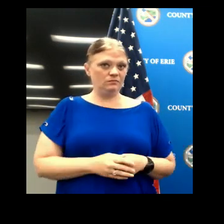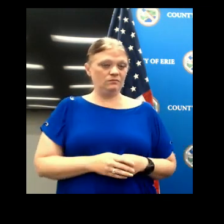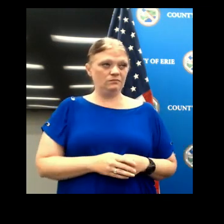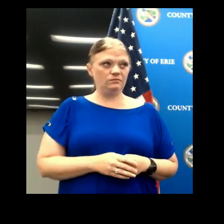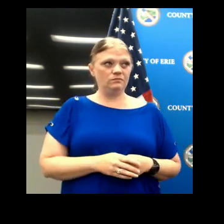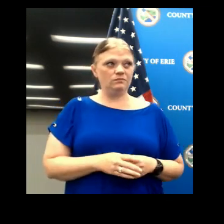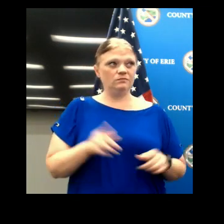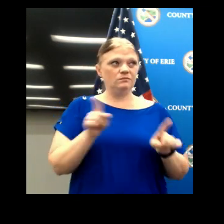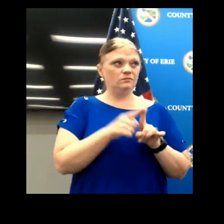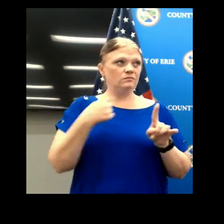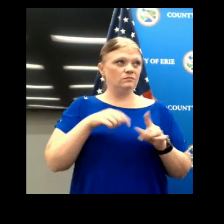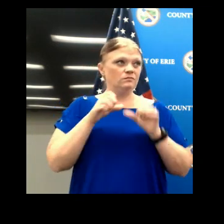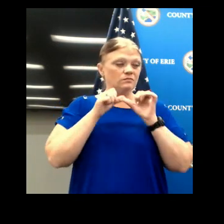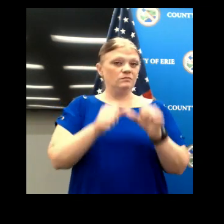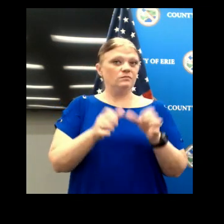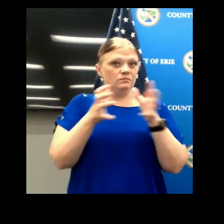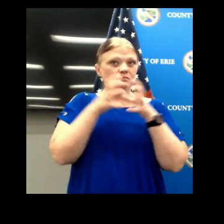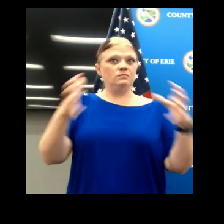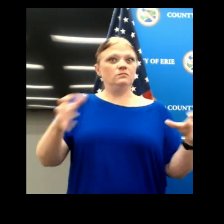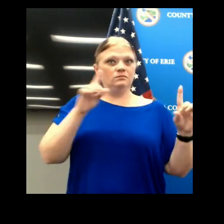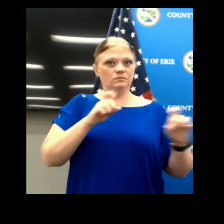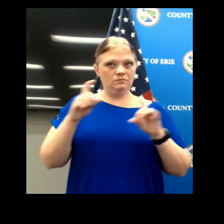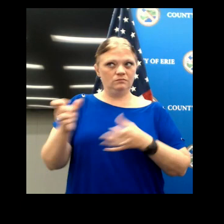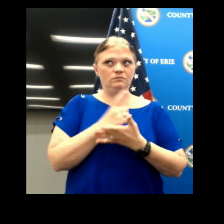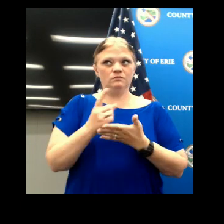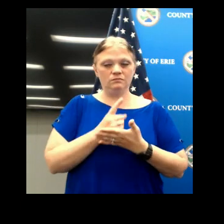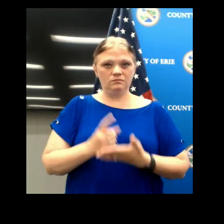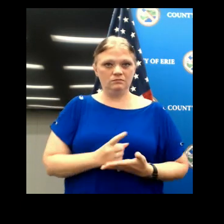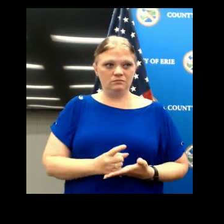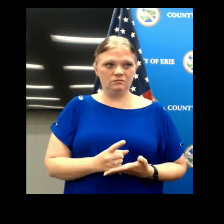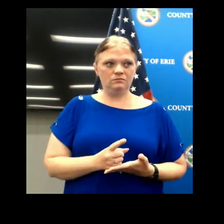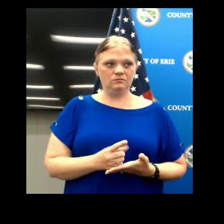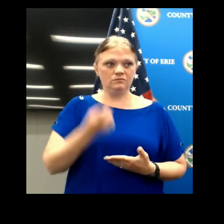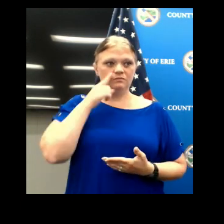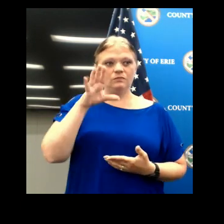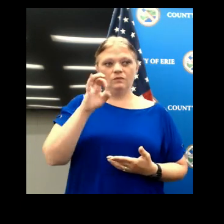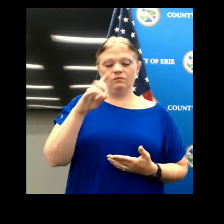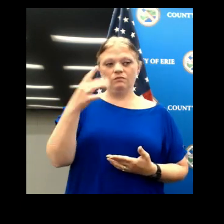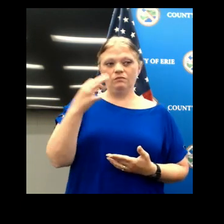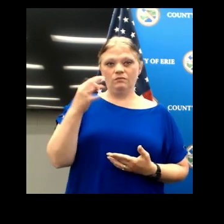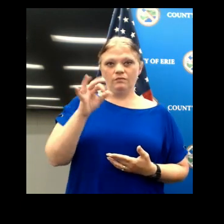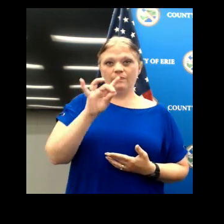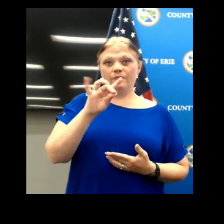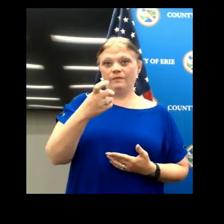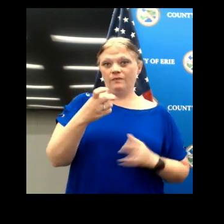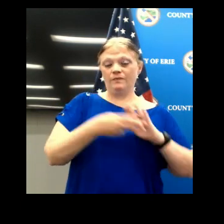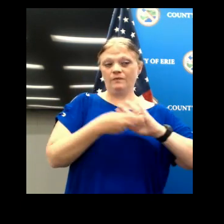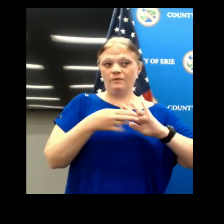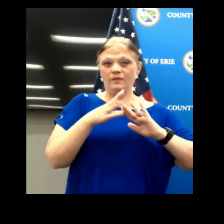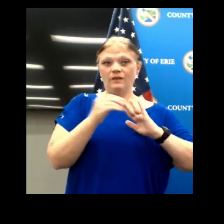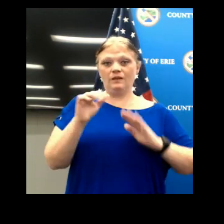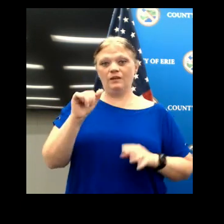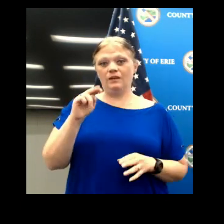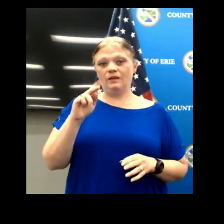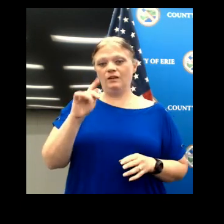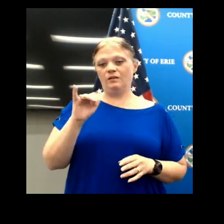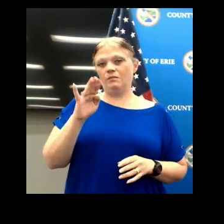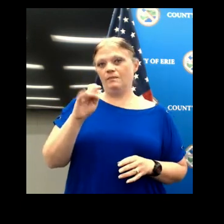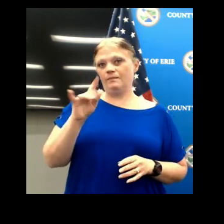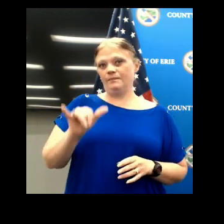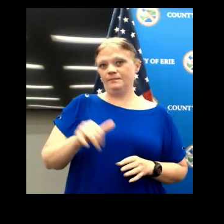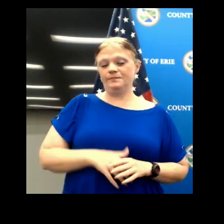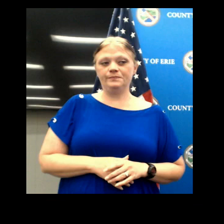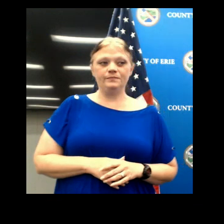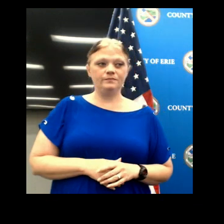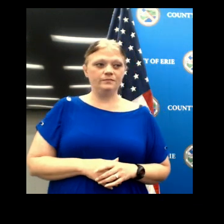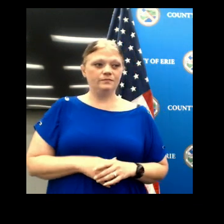we continue to do lots of testing on a weekly basis for COVID-19 diagnostic testing as well as antibody testing.